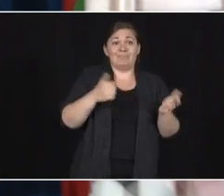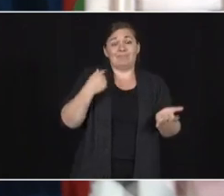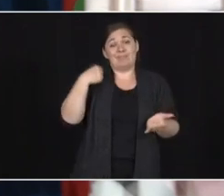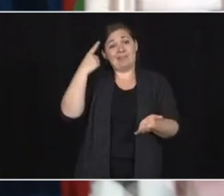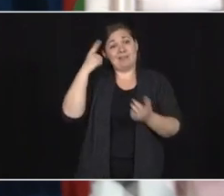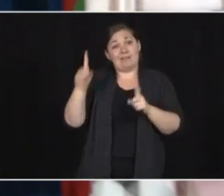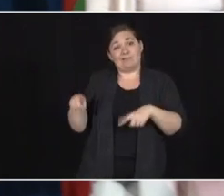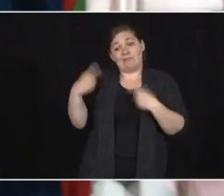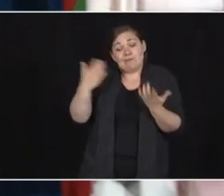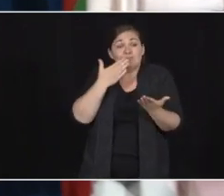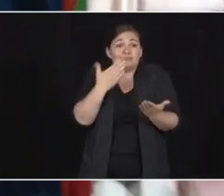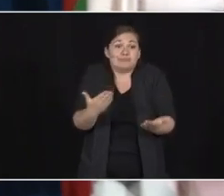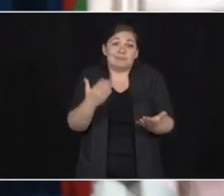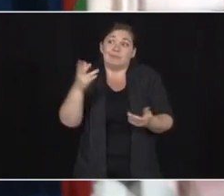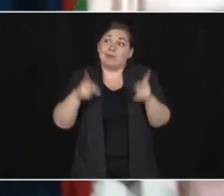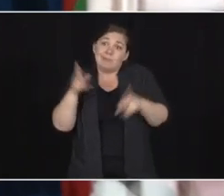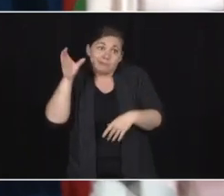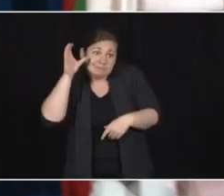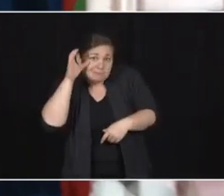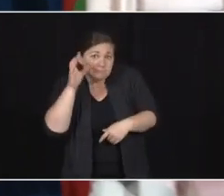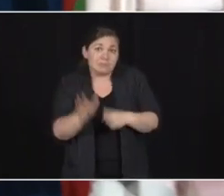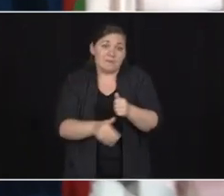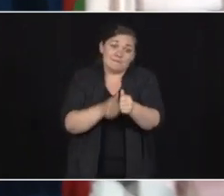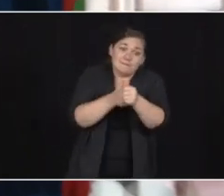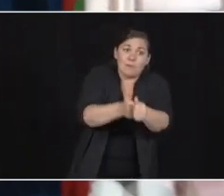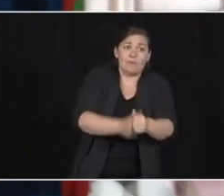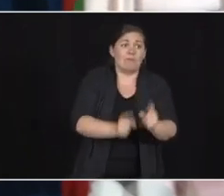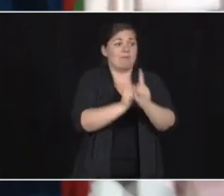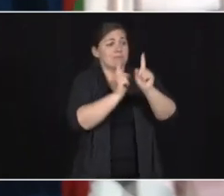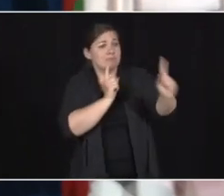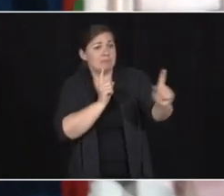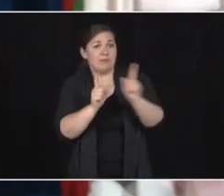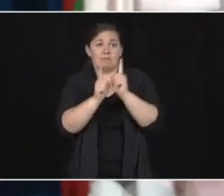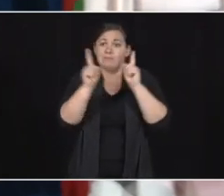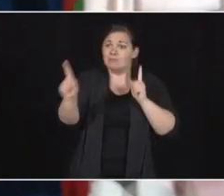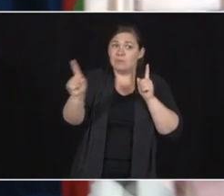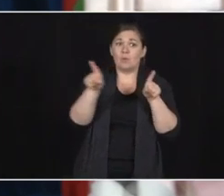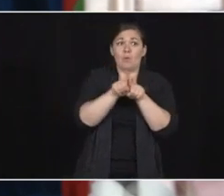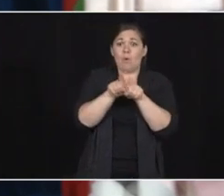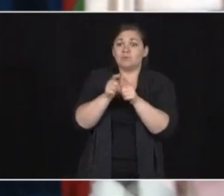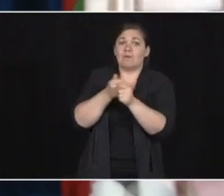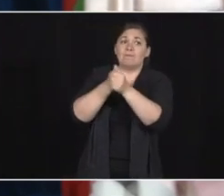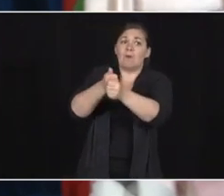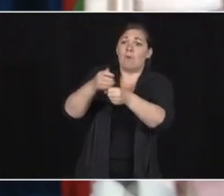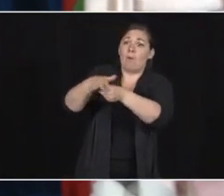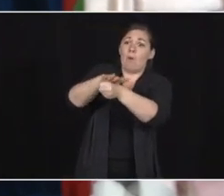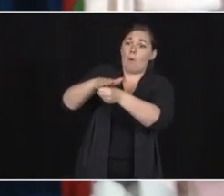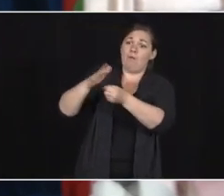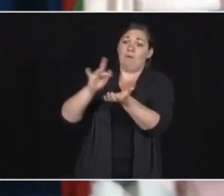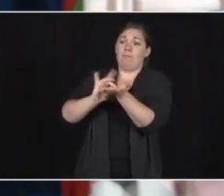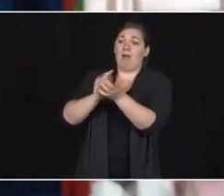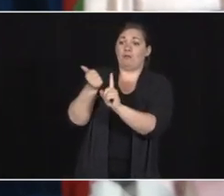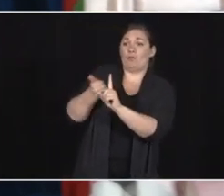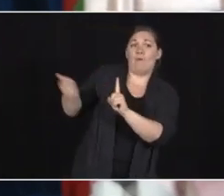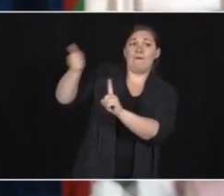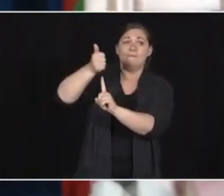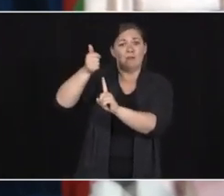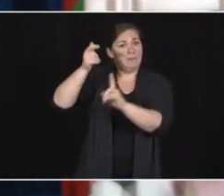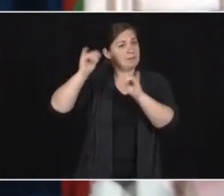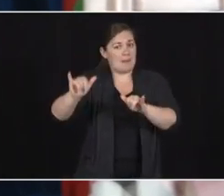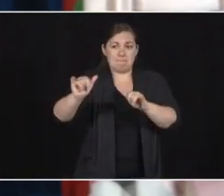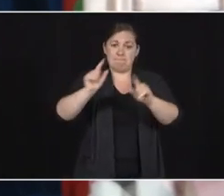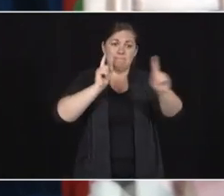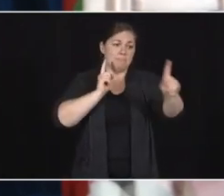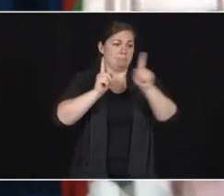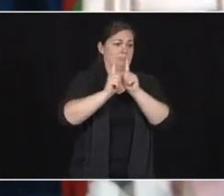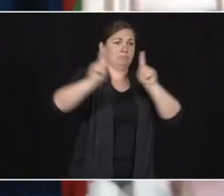Everyone's listening, everyone's following the protocol of their local chief medical officer. People are still self-distancing. We're ramping up testing,